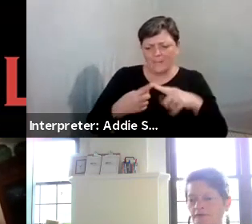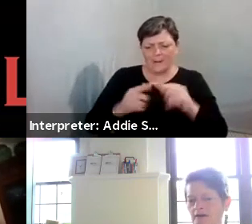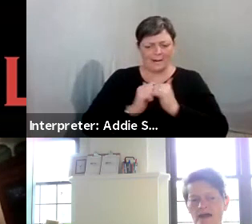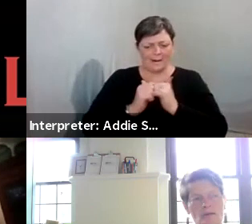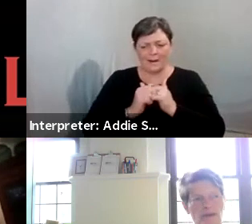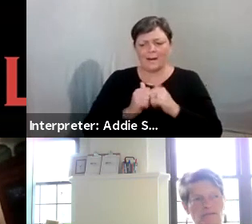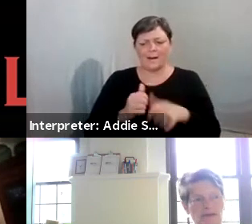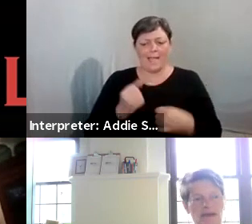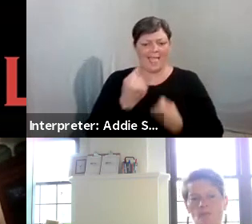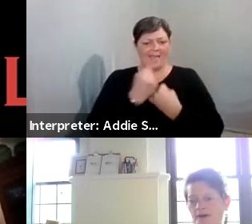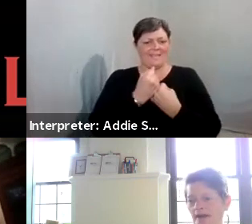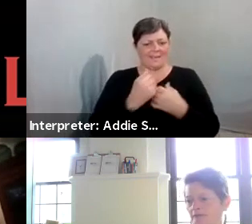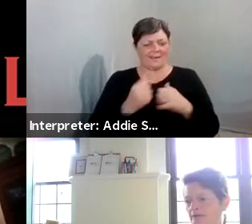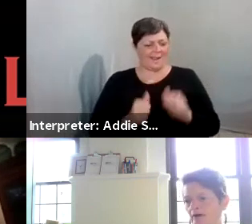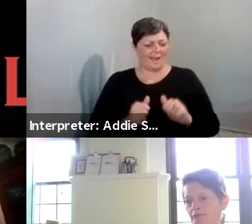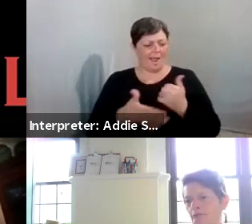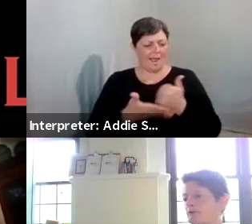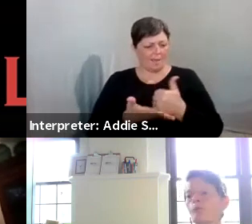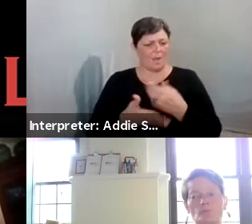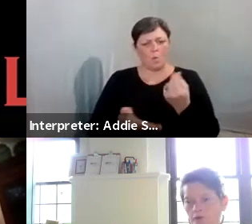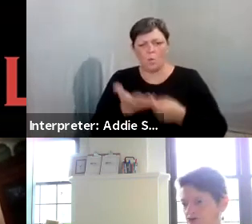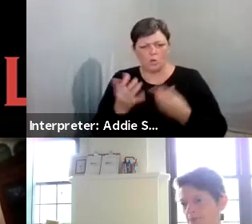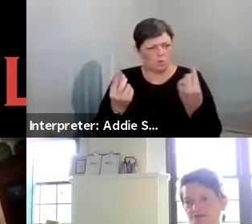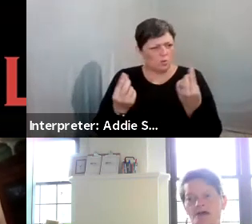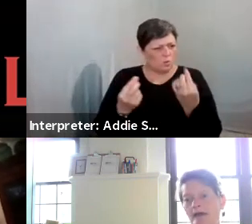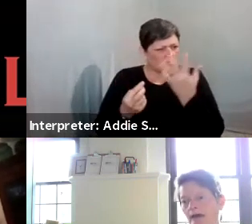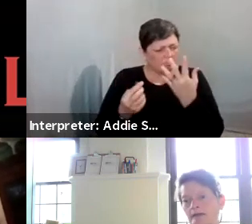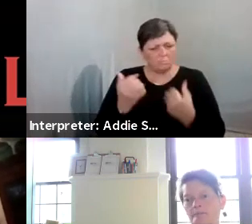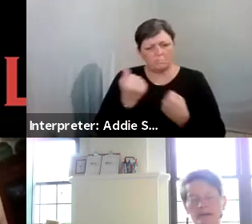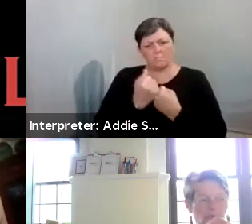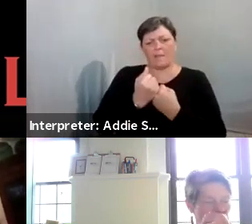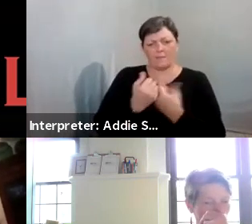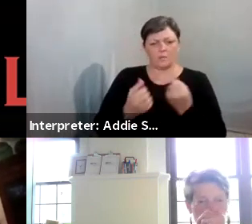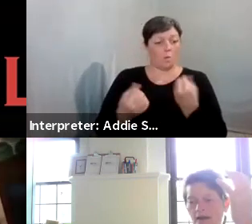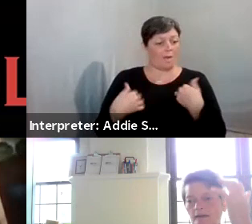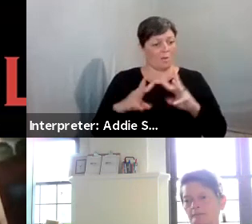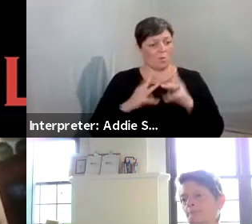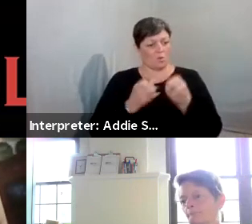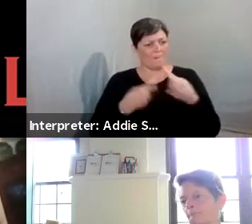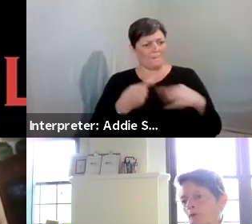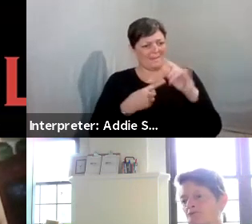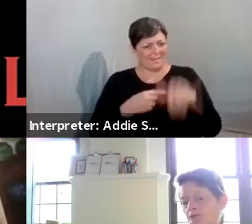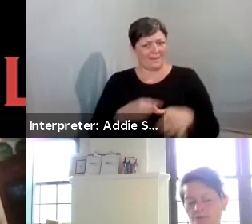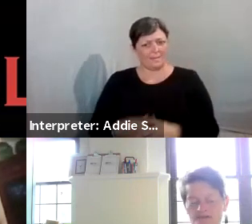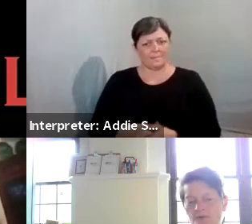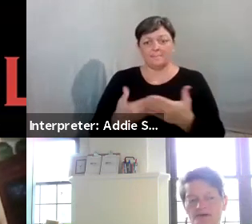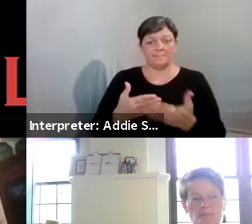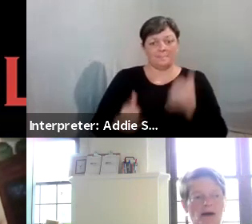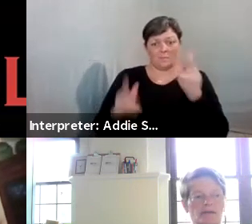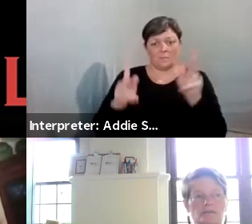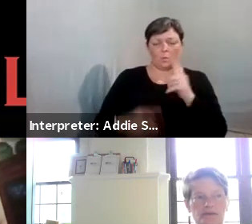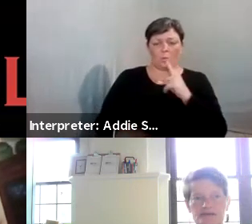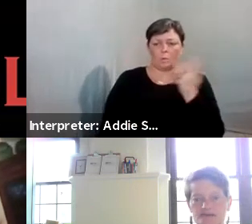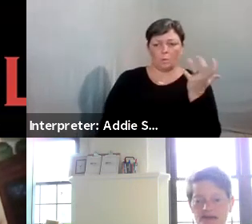an advocate can help me and what an advocate does. So we did one workshop just on that, and people, most folks are